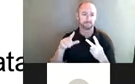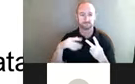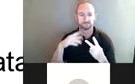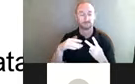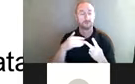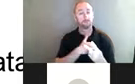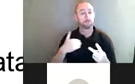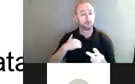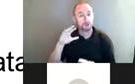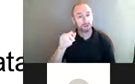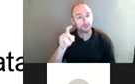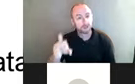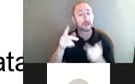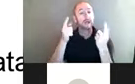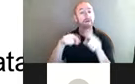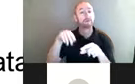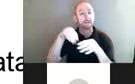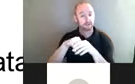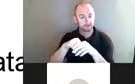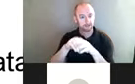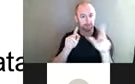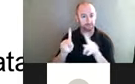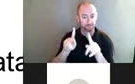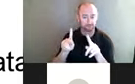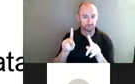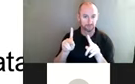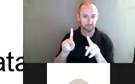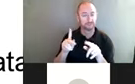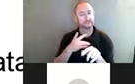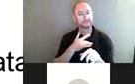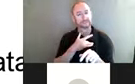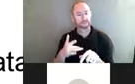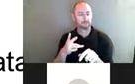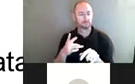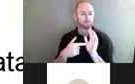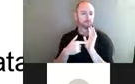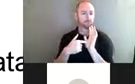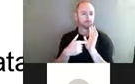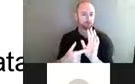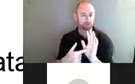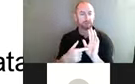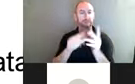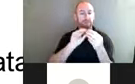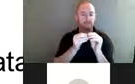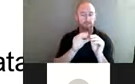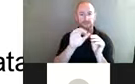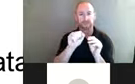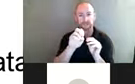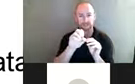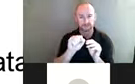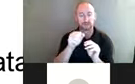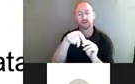breast cancer, that occurs in the population. And it's usually expressed as the number of cases